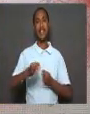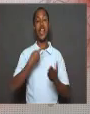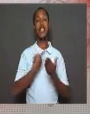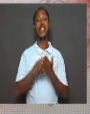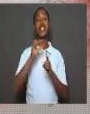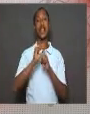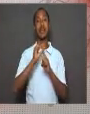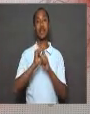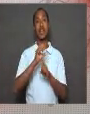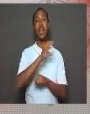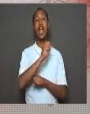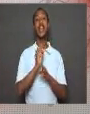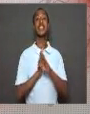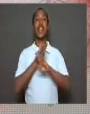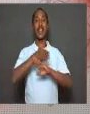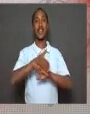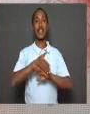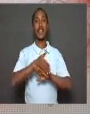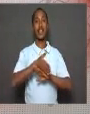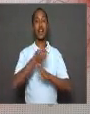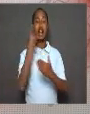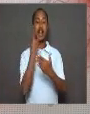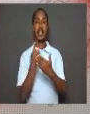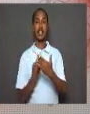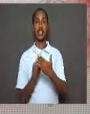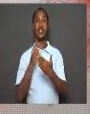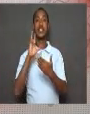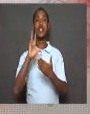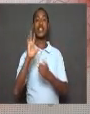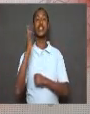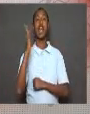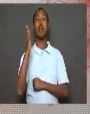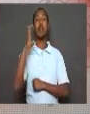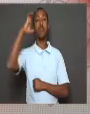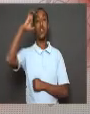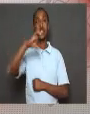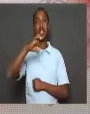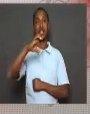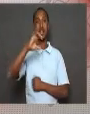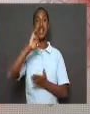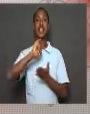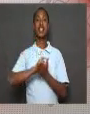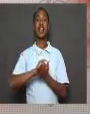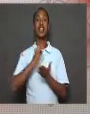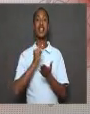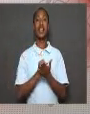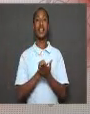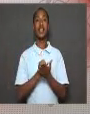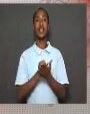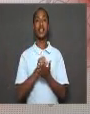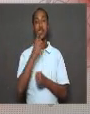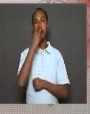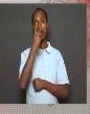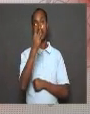term and then list the 3 types of forces that it